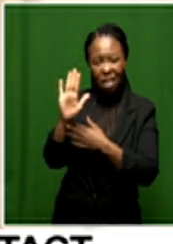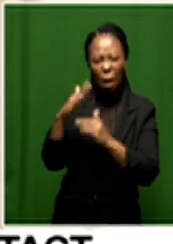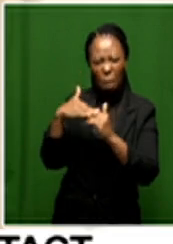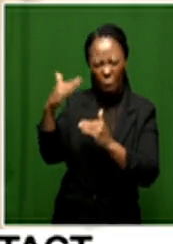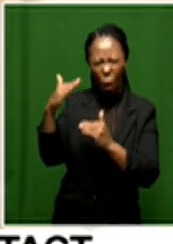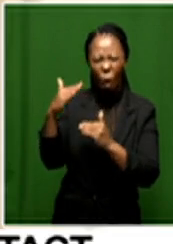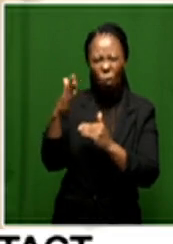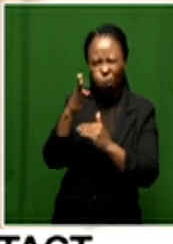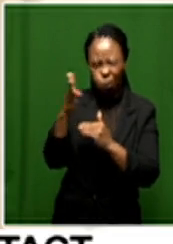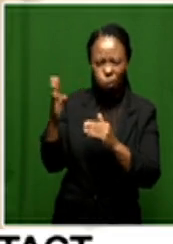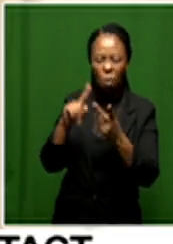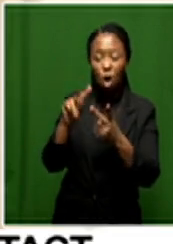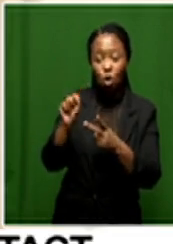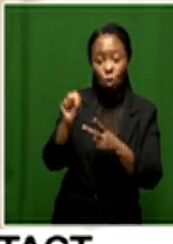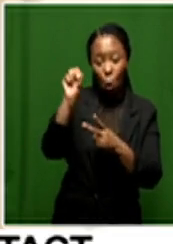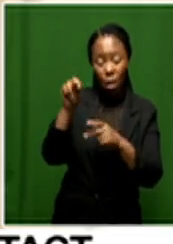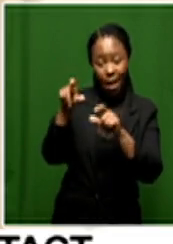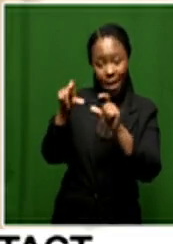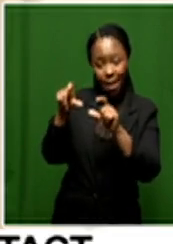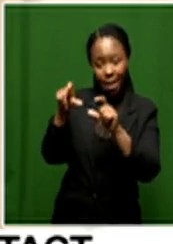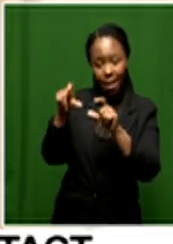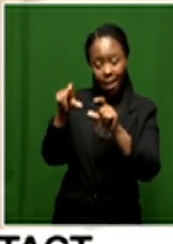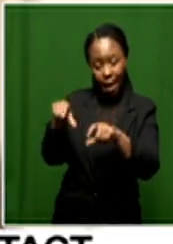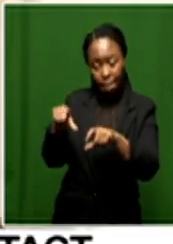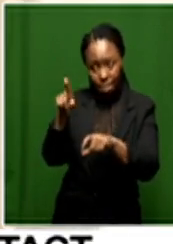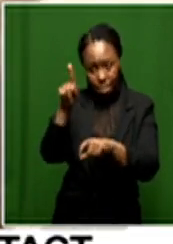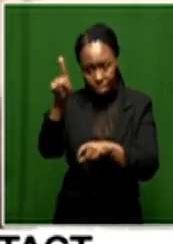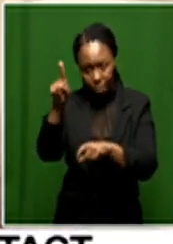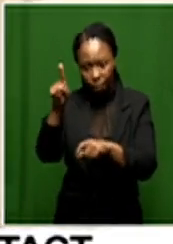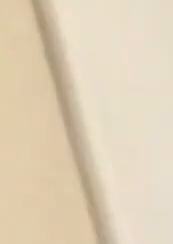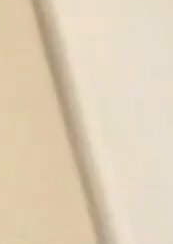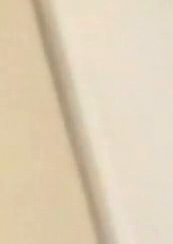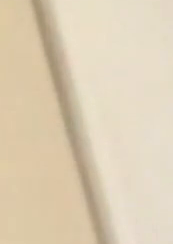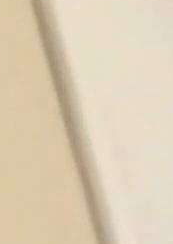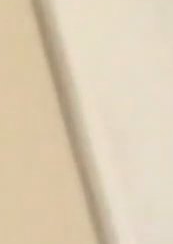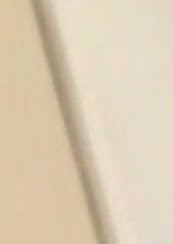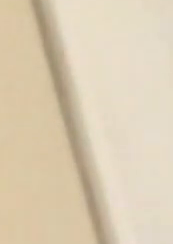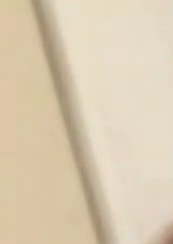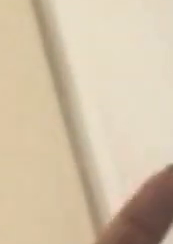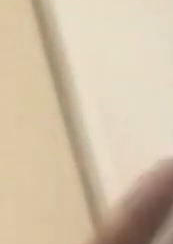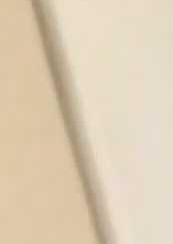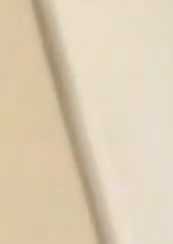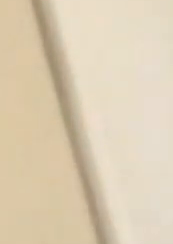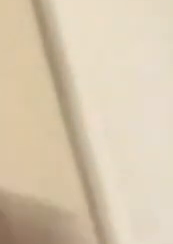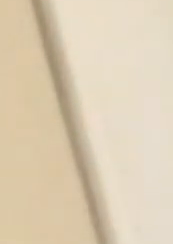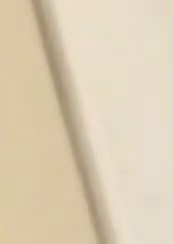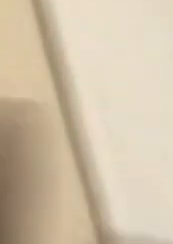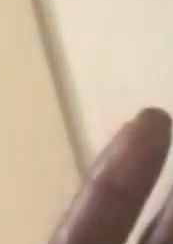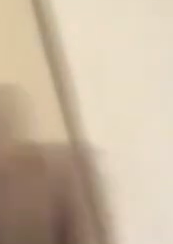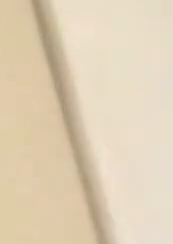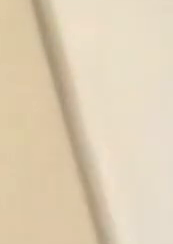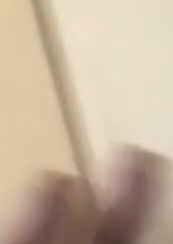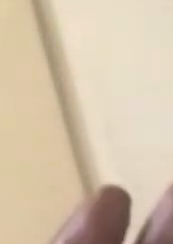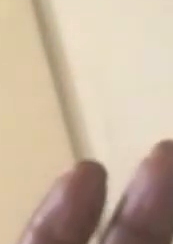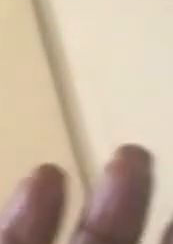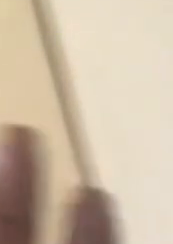Southern Northern Cape. So the Southern Northern Cape, Eastern Free State, and north of the Western Cape.